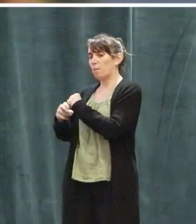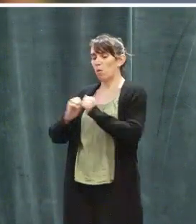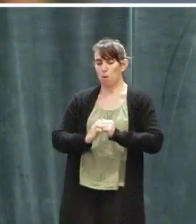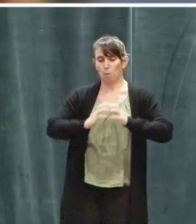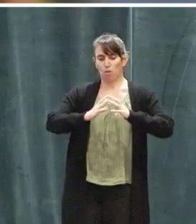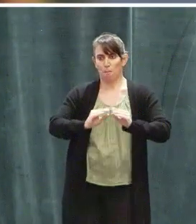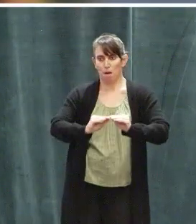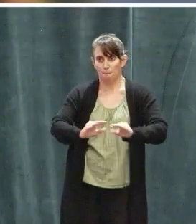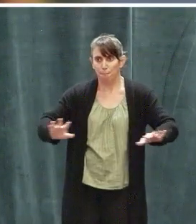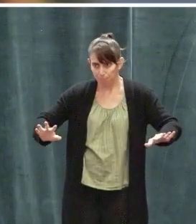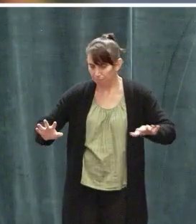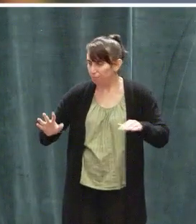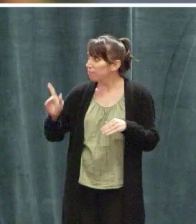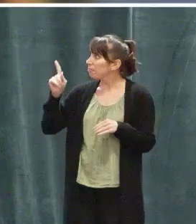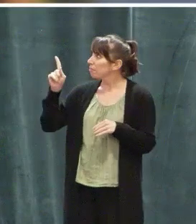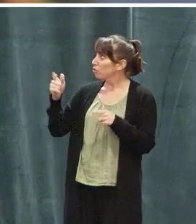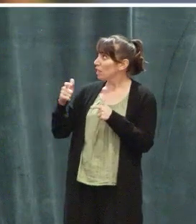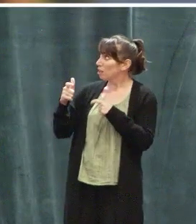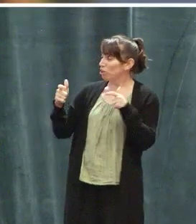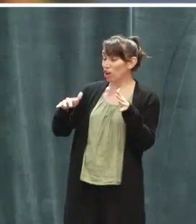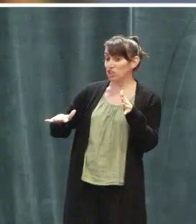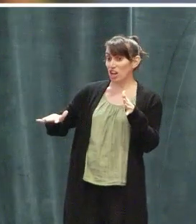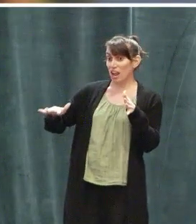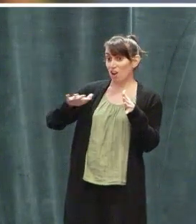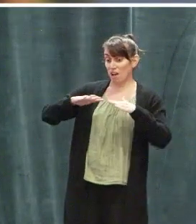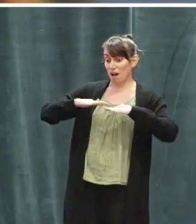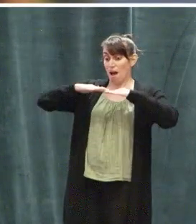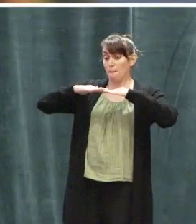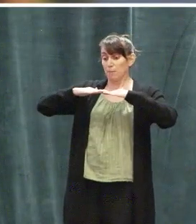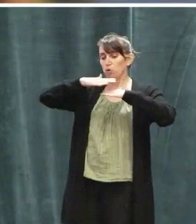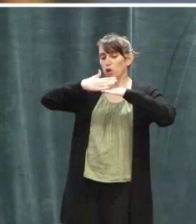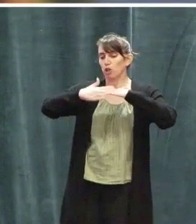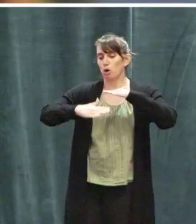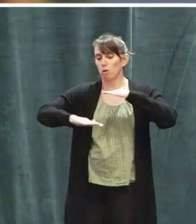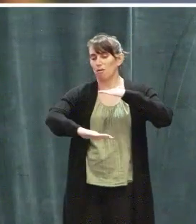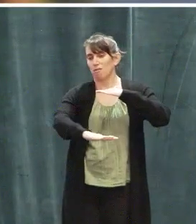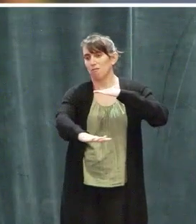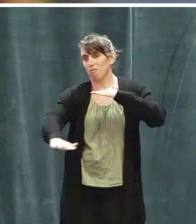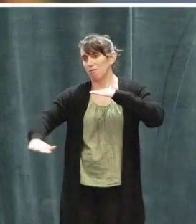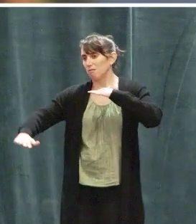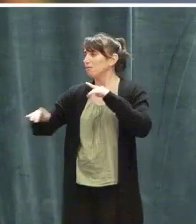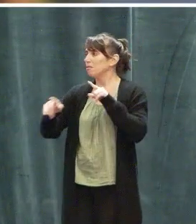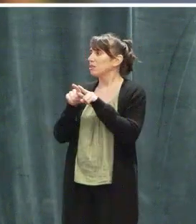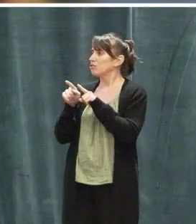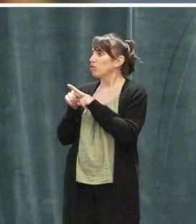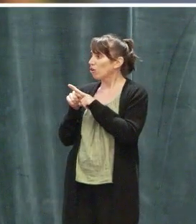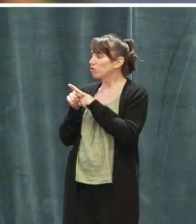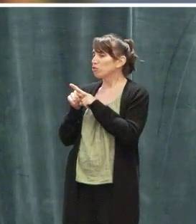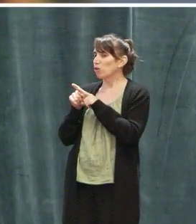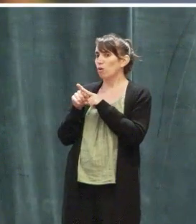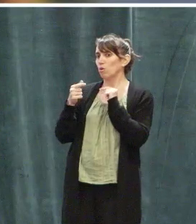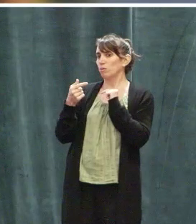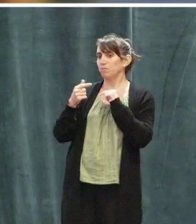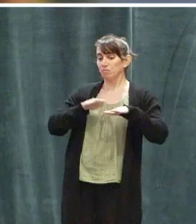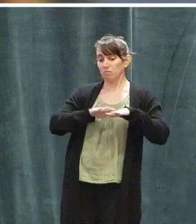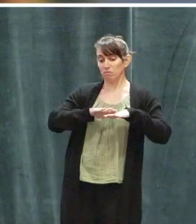throughway from this upper plaza area down to the lower plaza area. In this area where there's also a little bit of a grade change from what